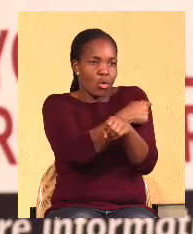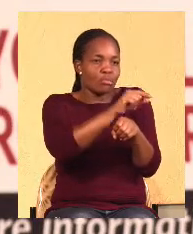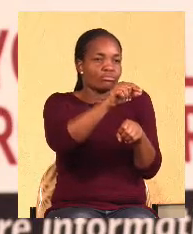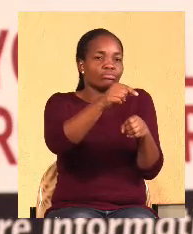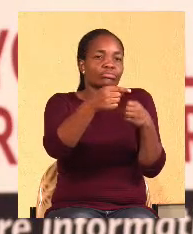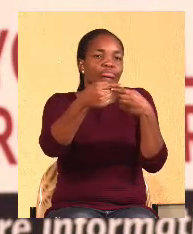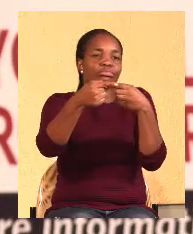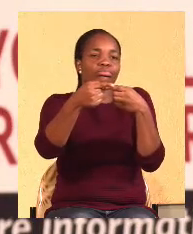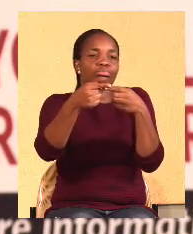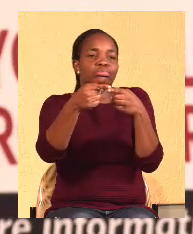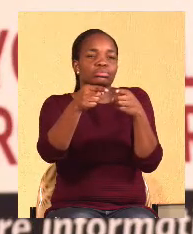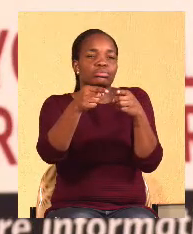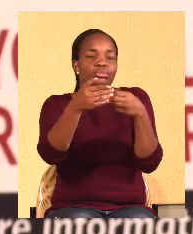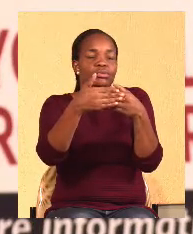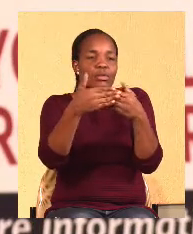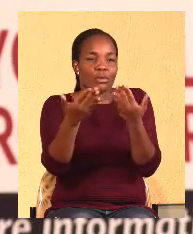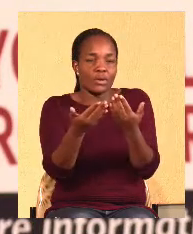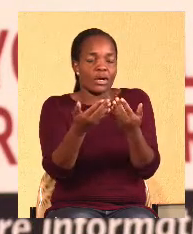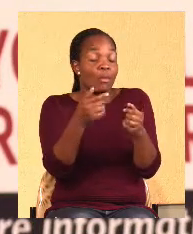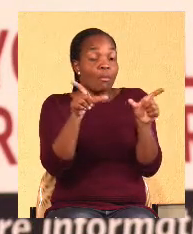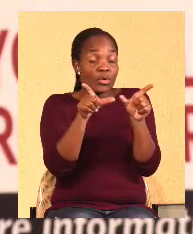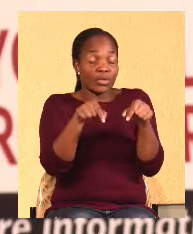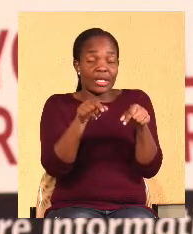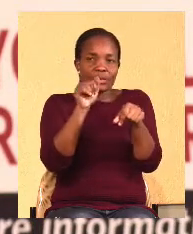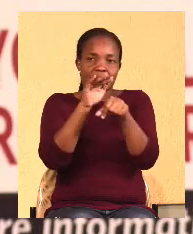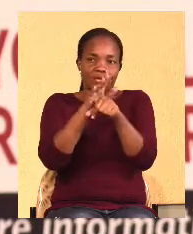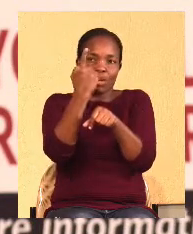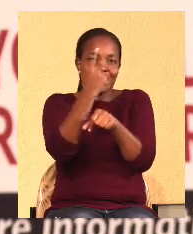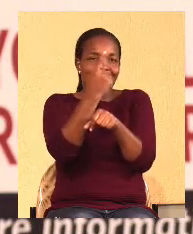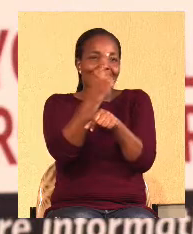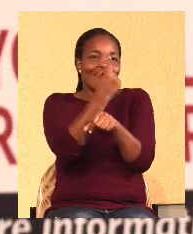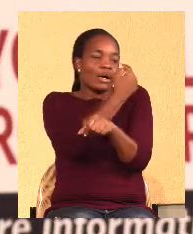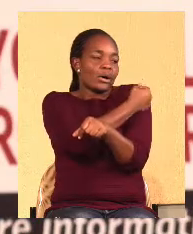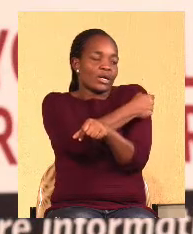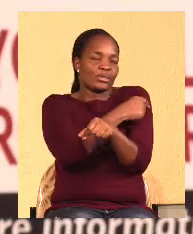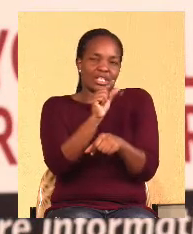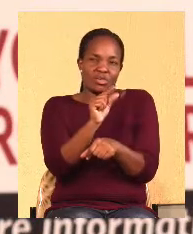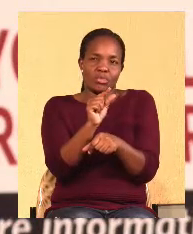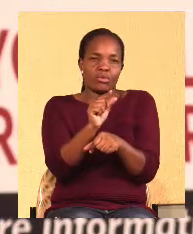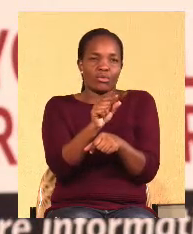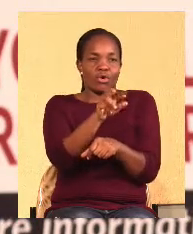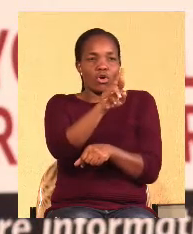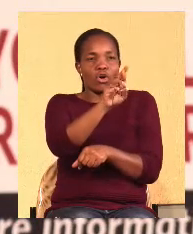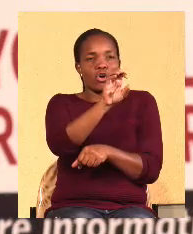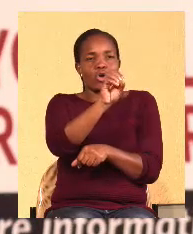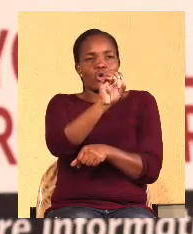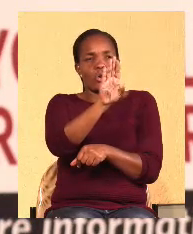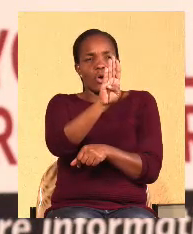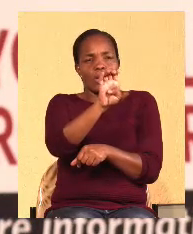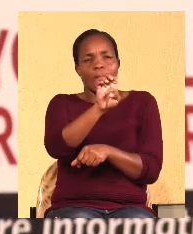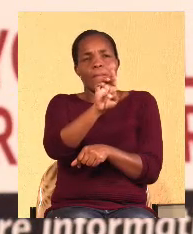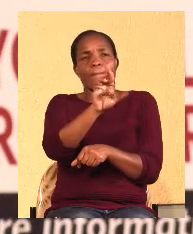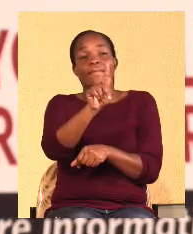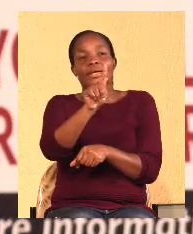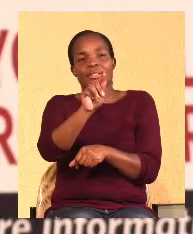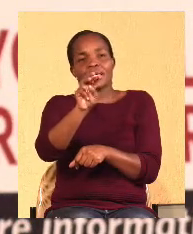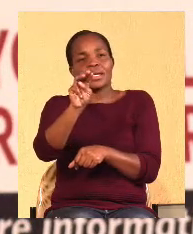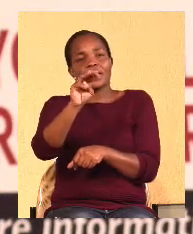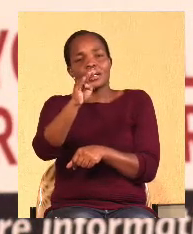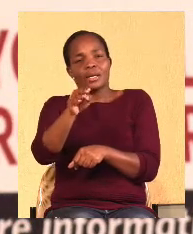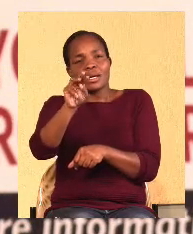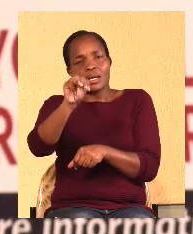Windhoek, we have Robert Mugabe who's doing the testing. But before we refer the person to Robert Mugabe, we'll ask